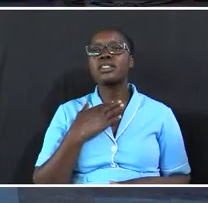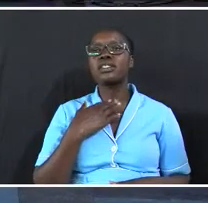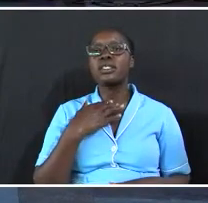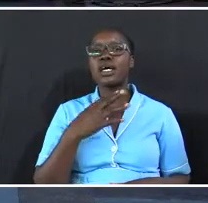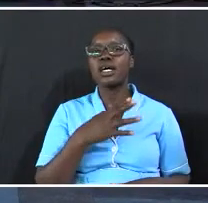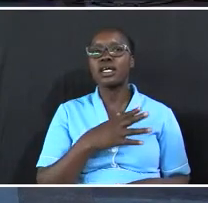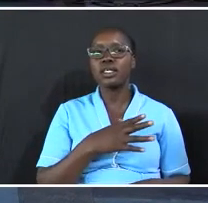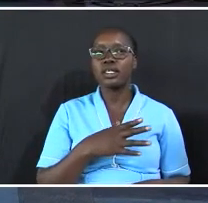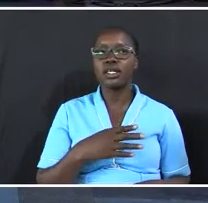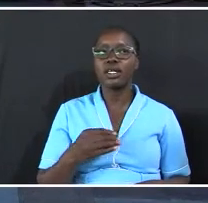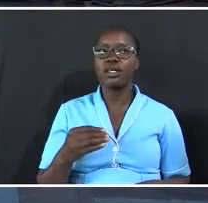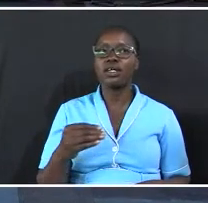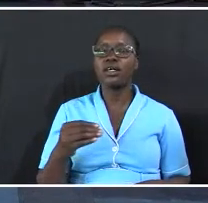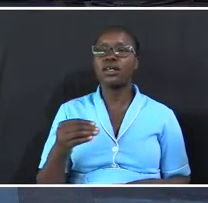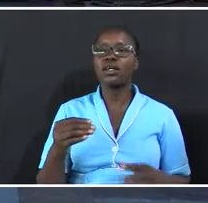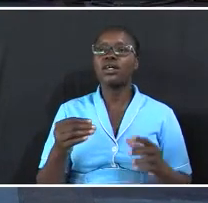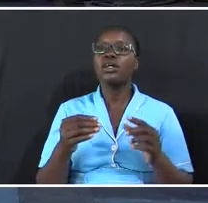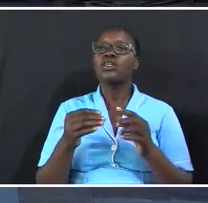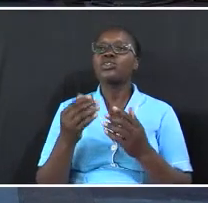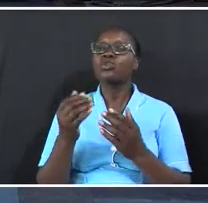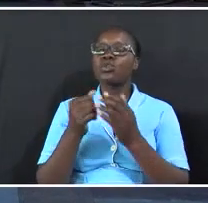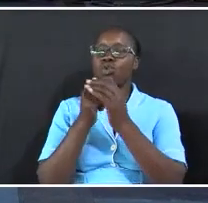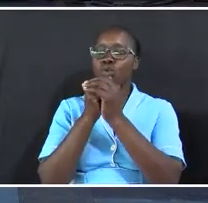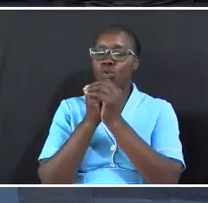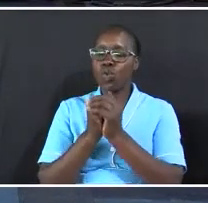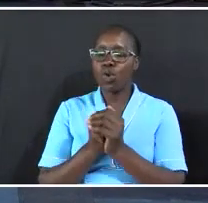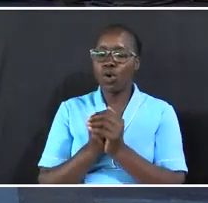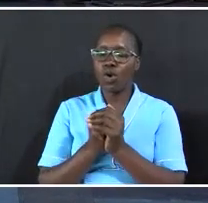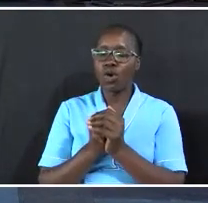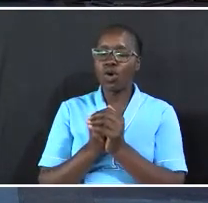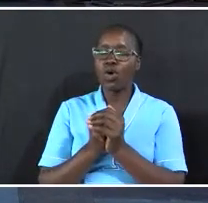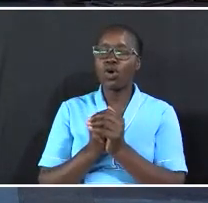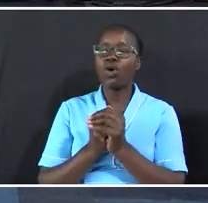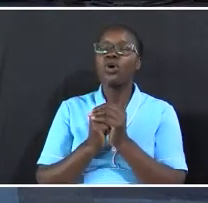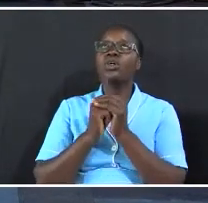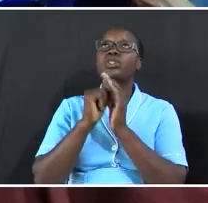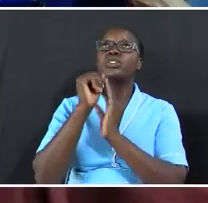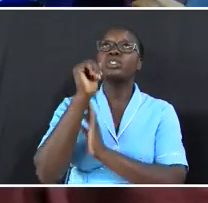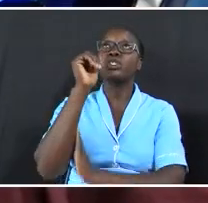desire, and I long to